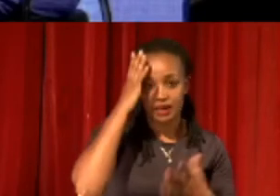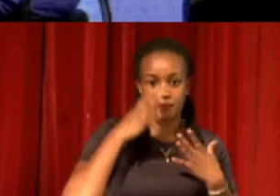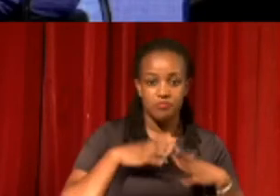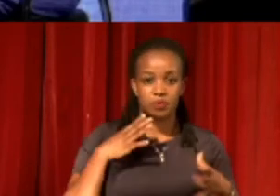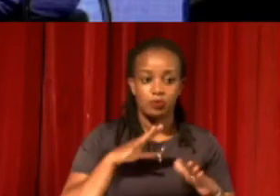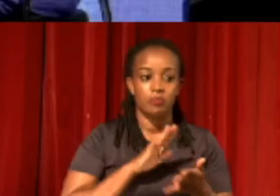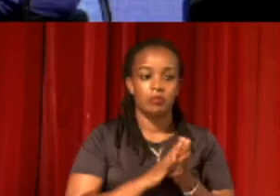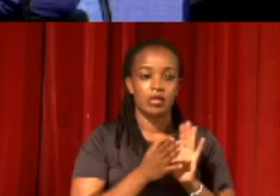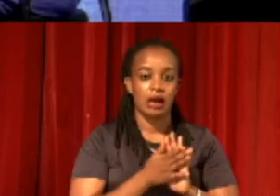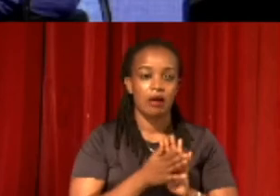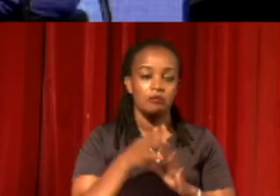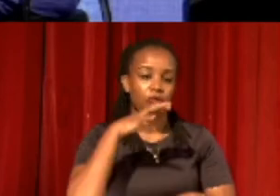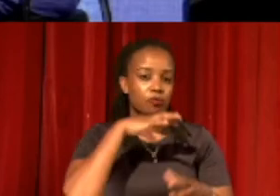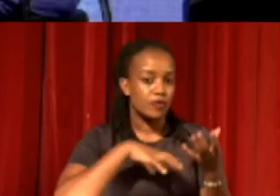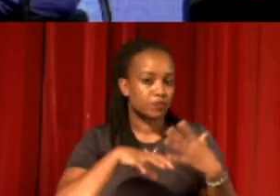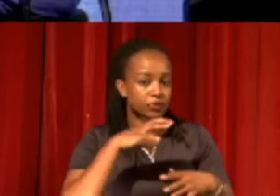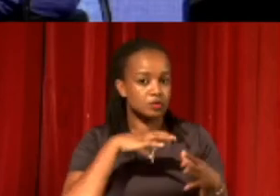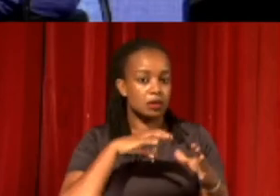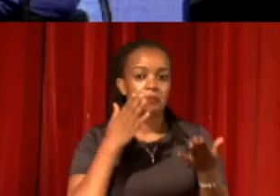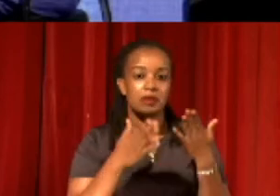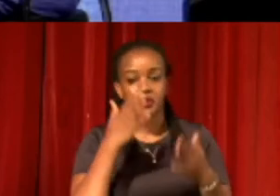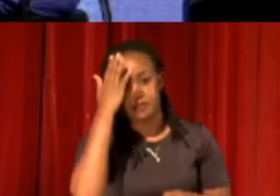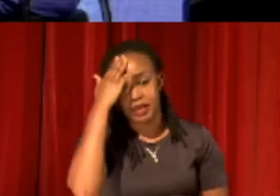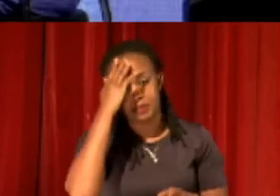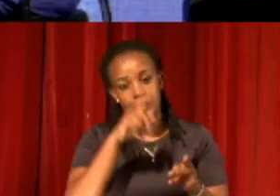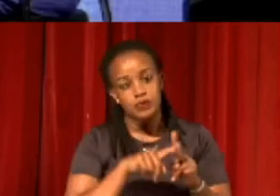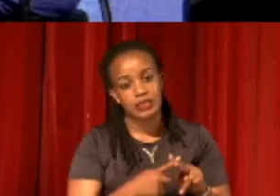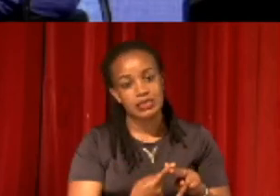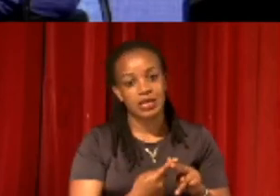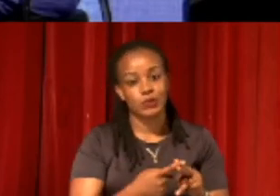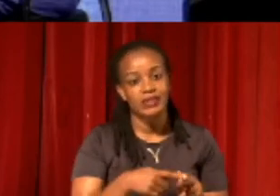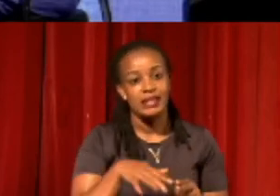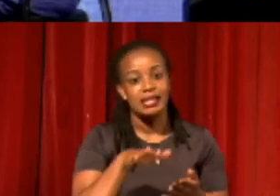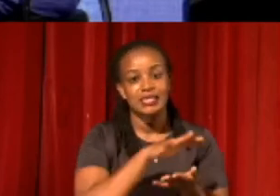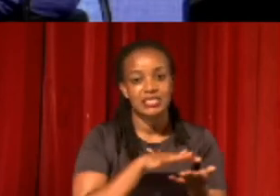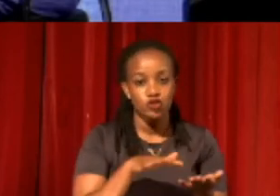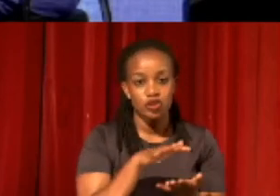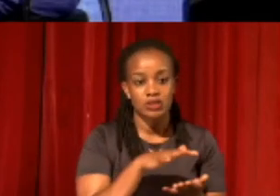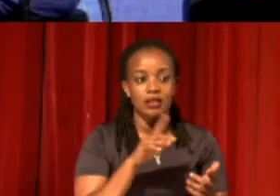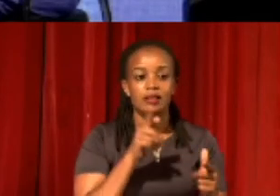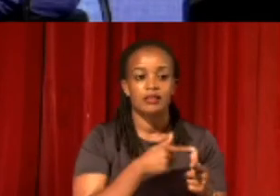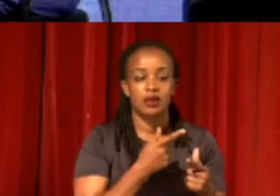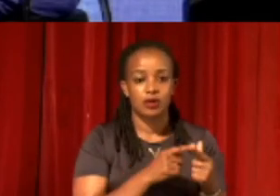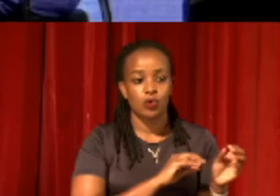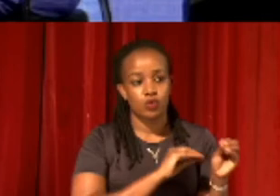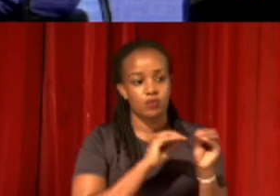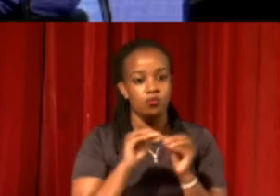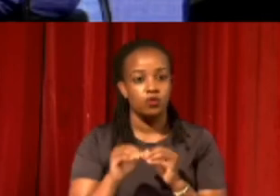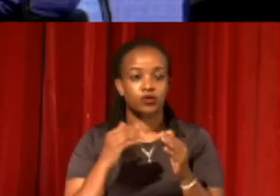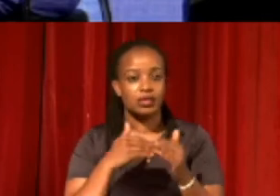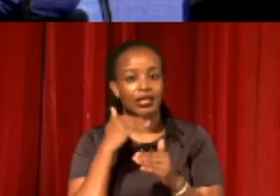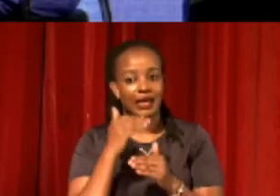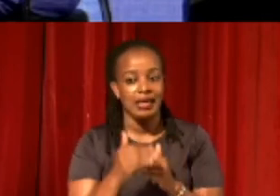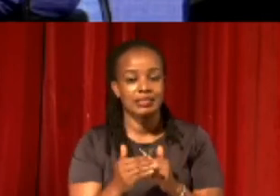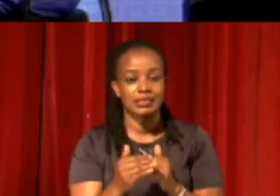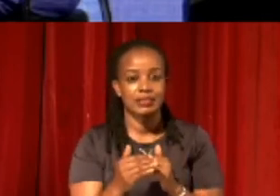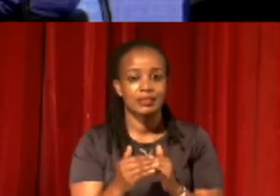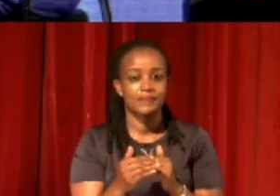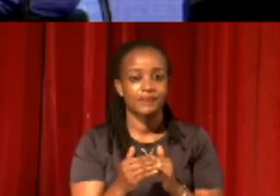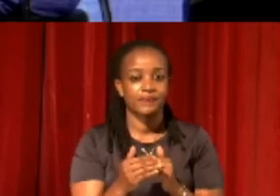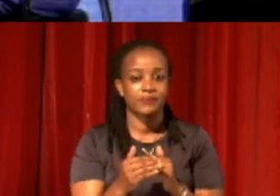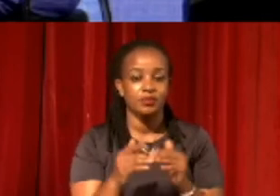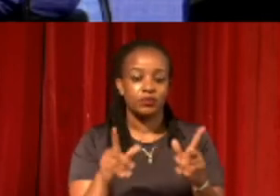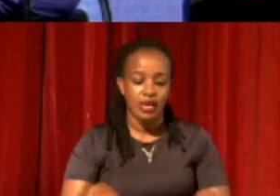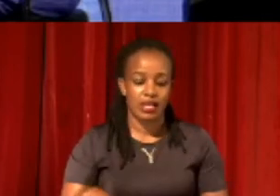most likely start with a call for the DJs, mm-hmm. and then we'll move on. Okay. To the next call, okay. we start now staggering the live